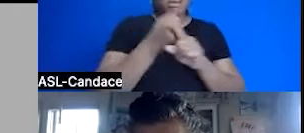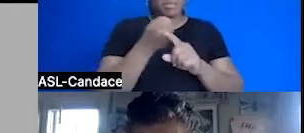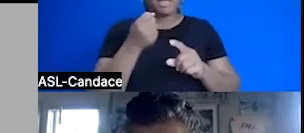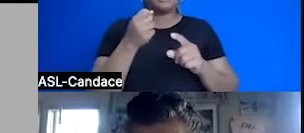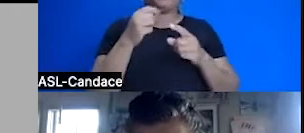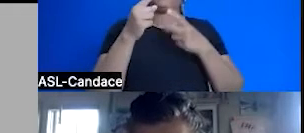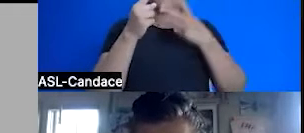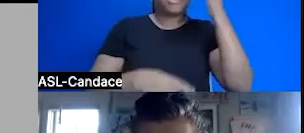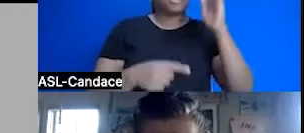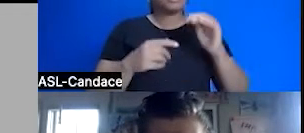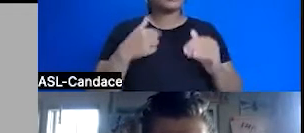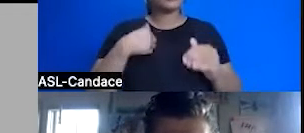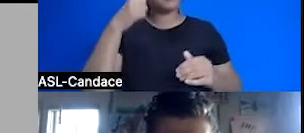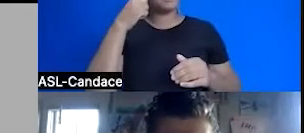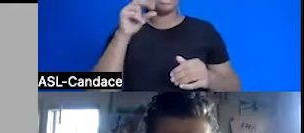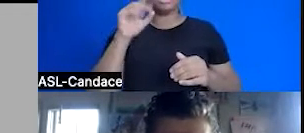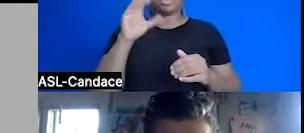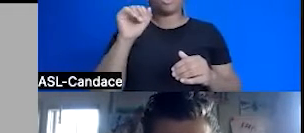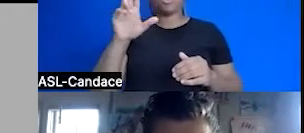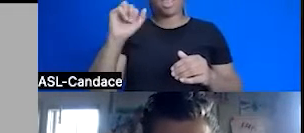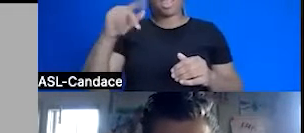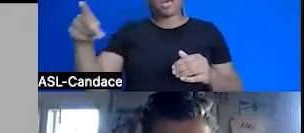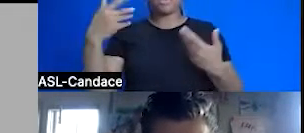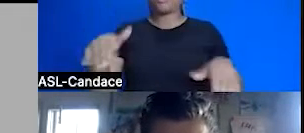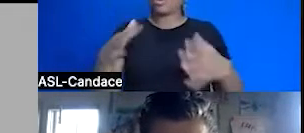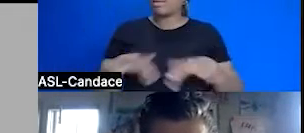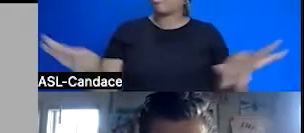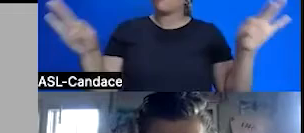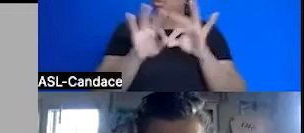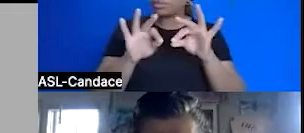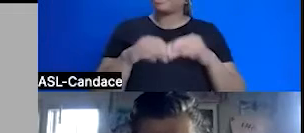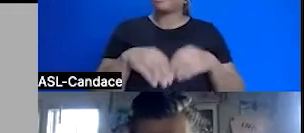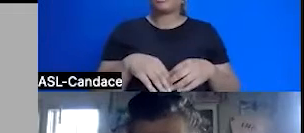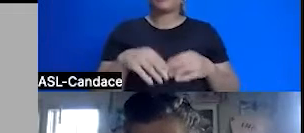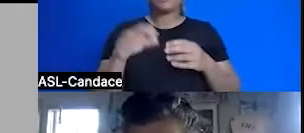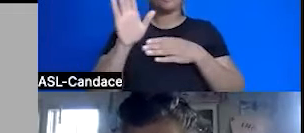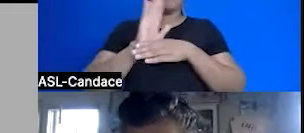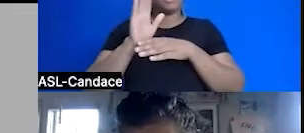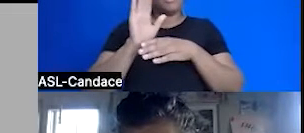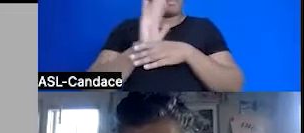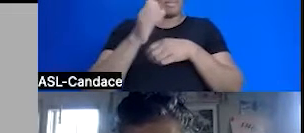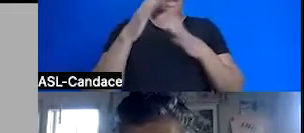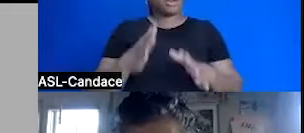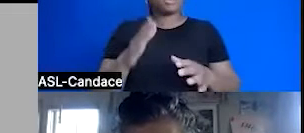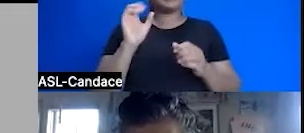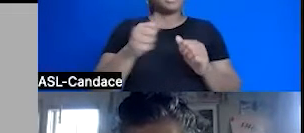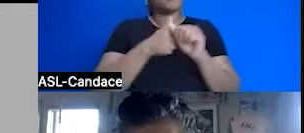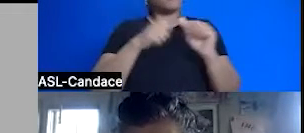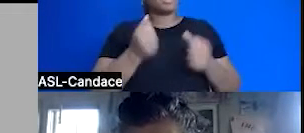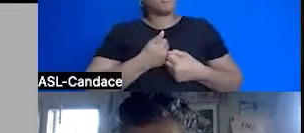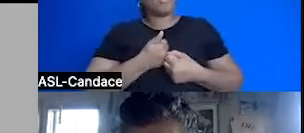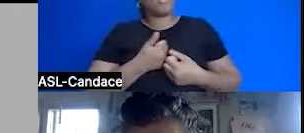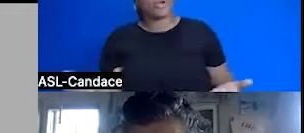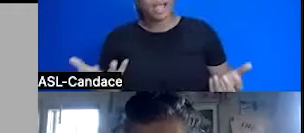on, right? So I think the DocCore app was important so filmmakers can avoid that burnout and build